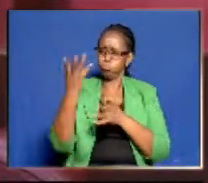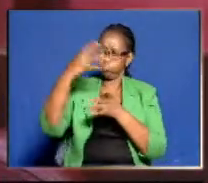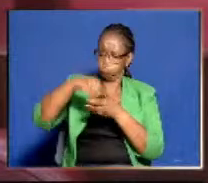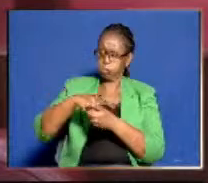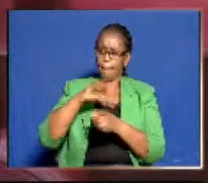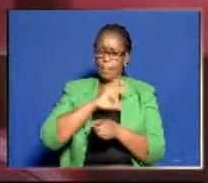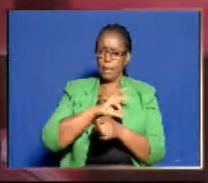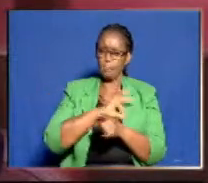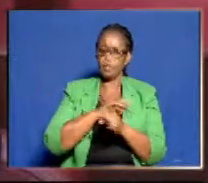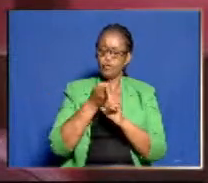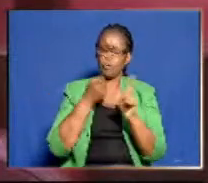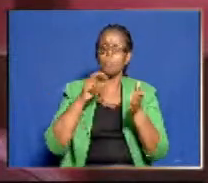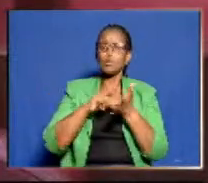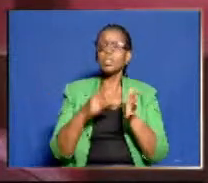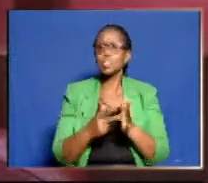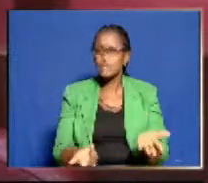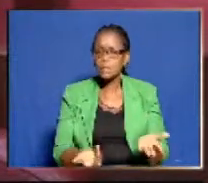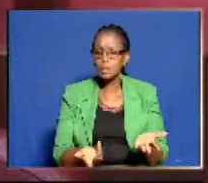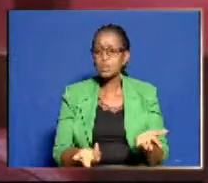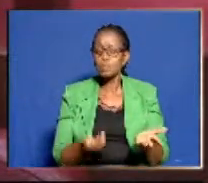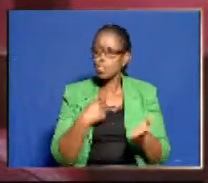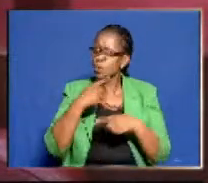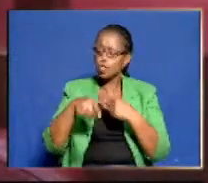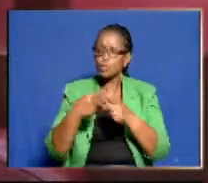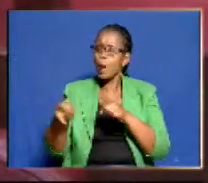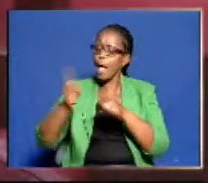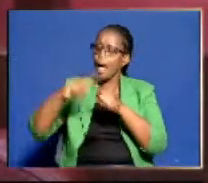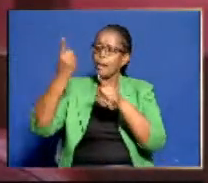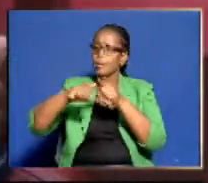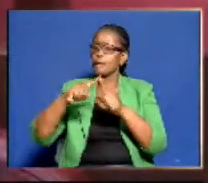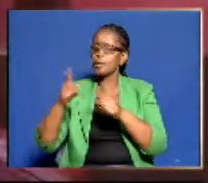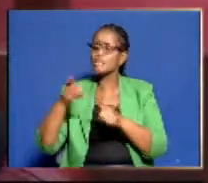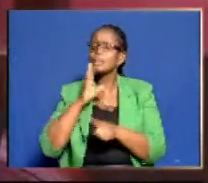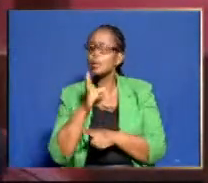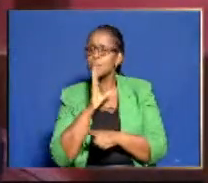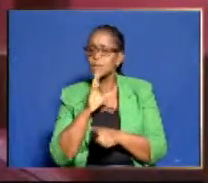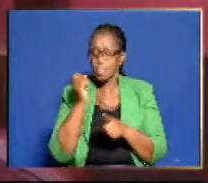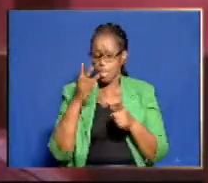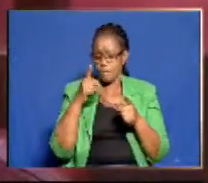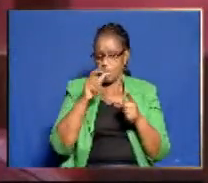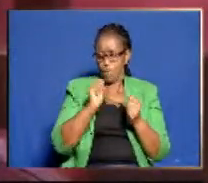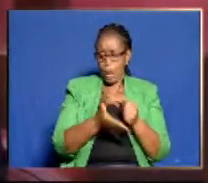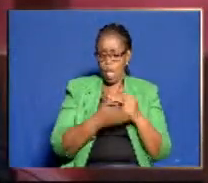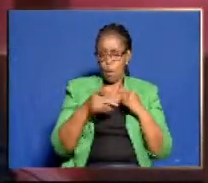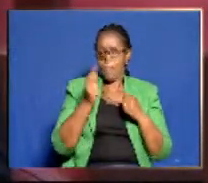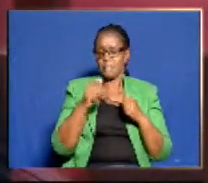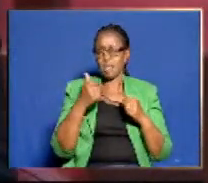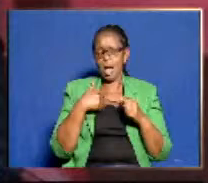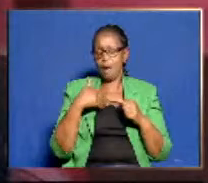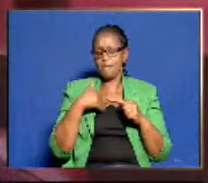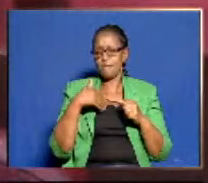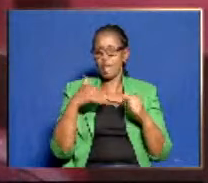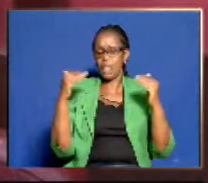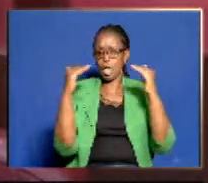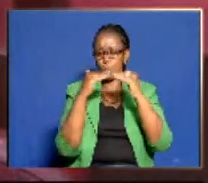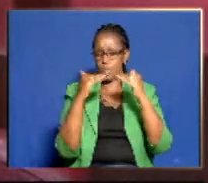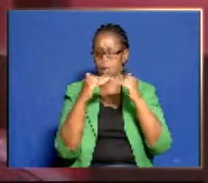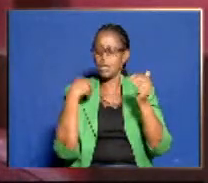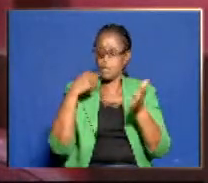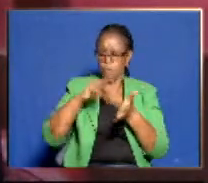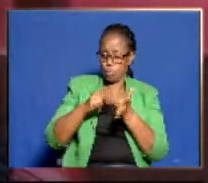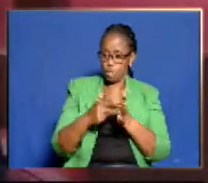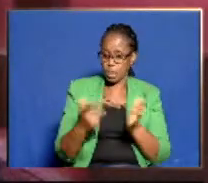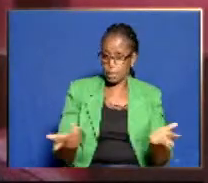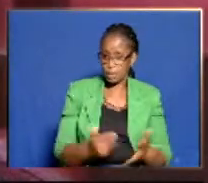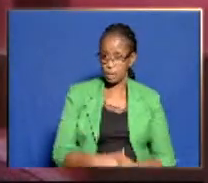for projects. And let's continue adding these pending bills if we're going to balance and have equity in projects as a country.